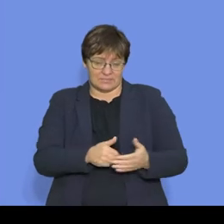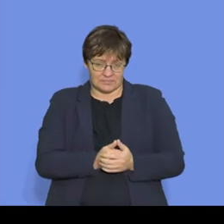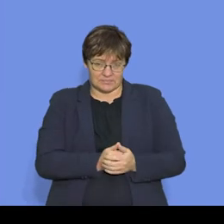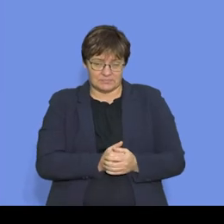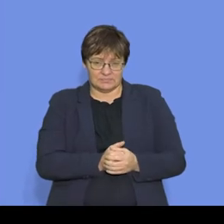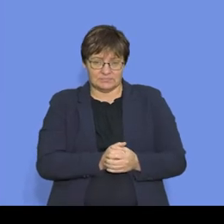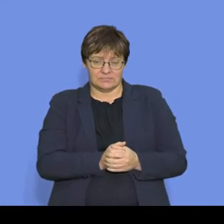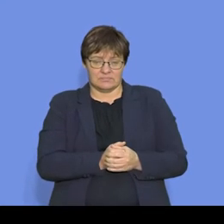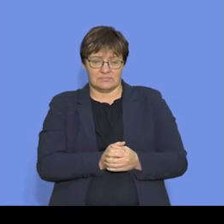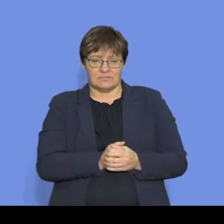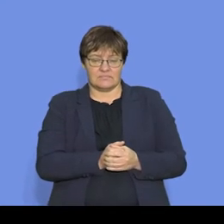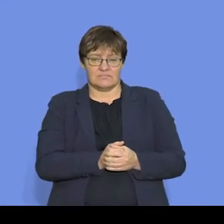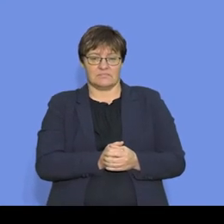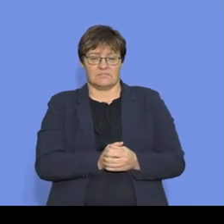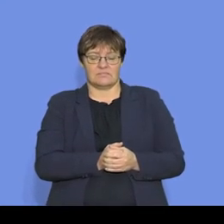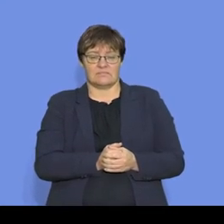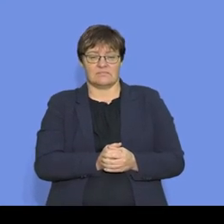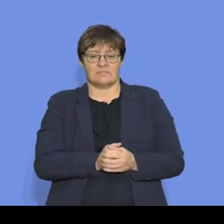animals.